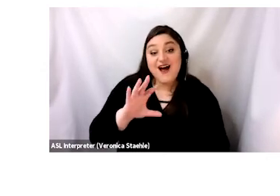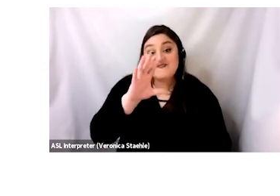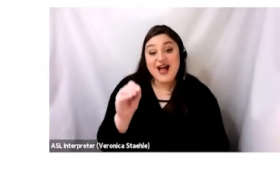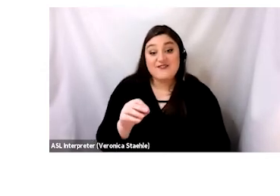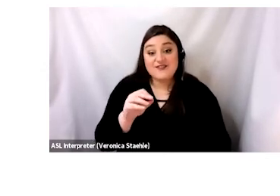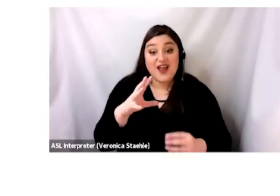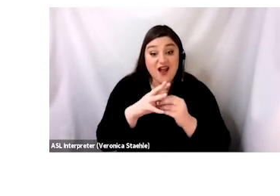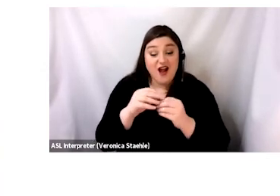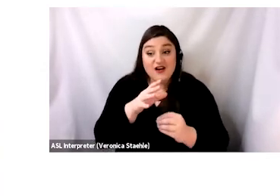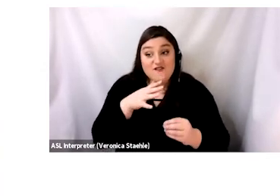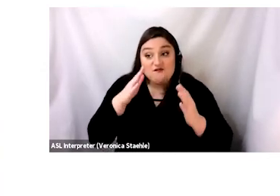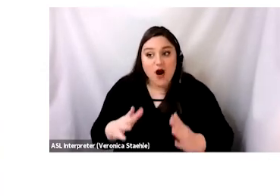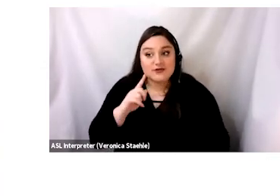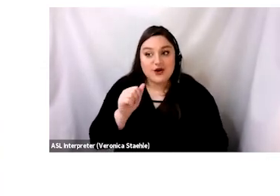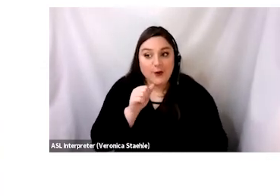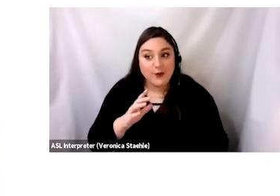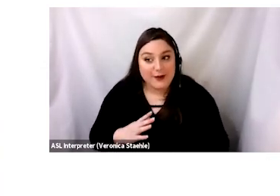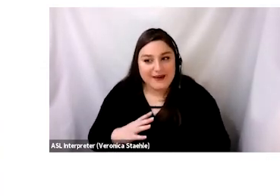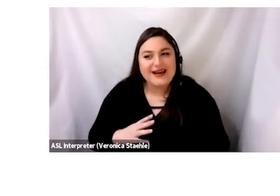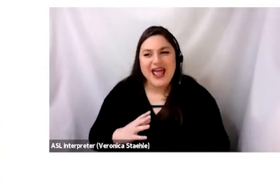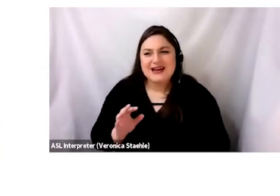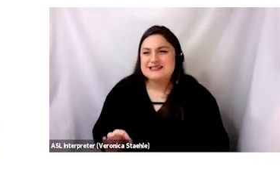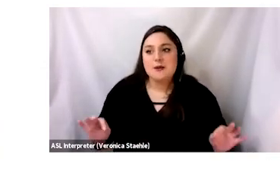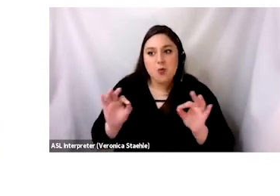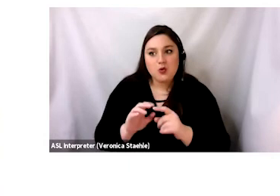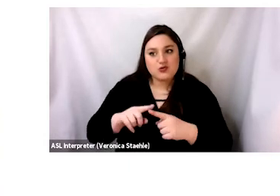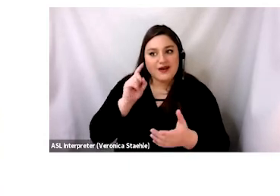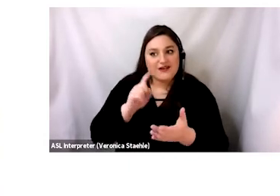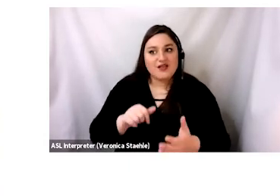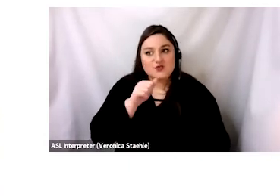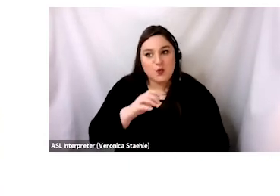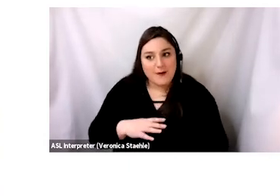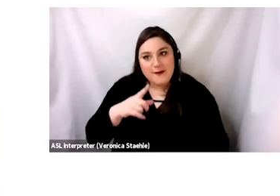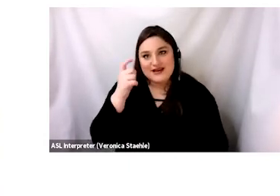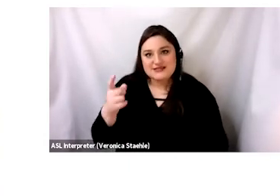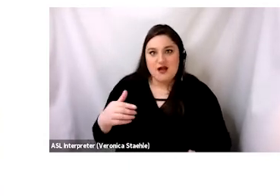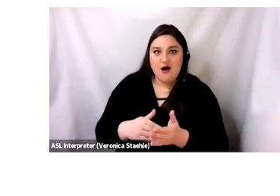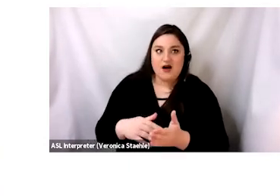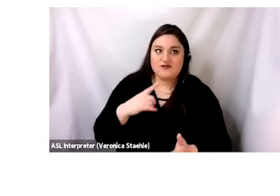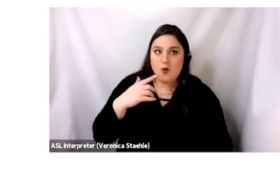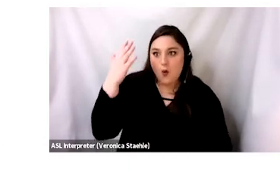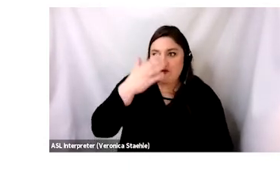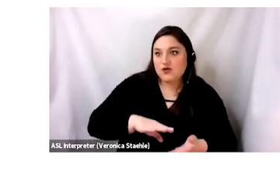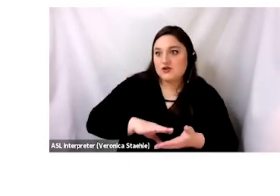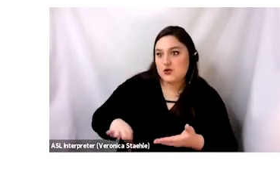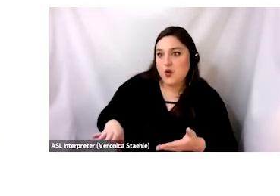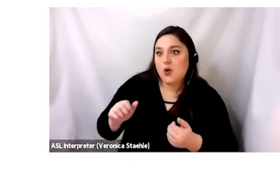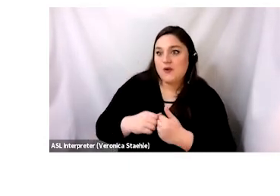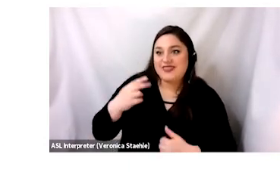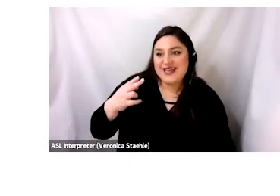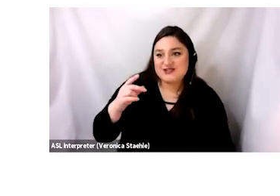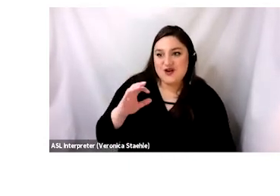we know, women were really overlooked in the history of cotton, although they were really